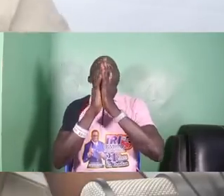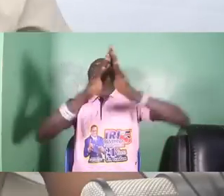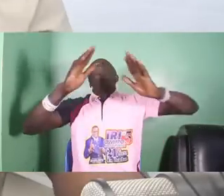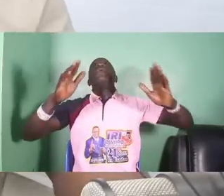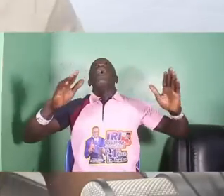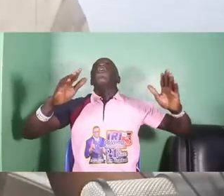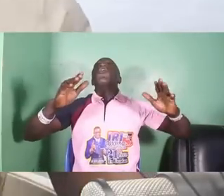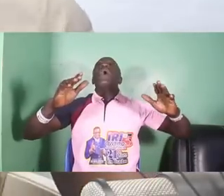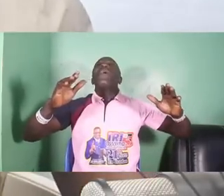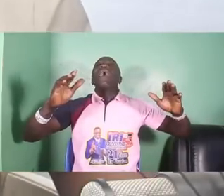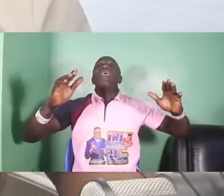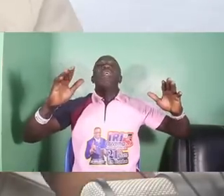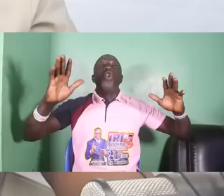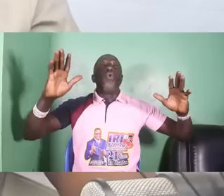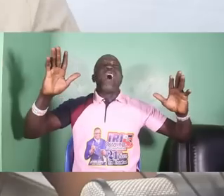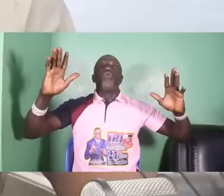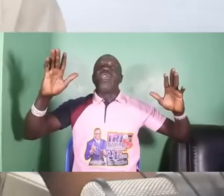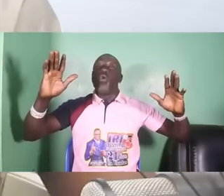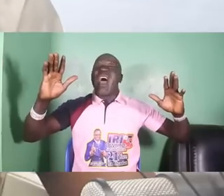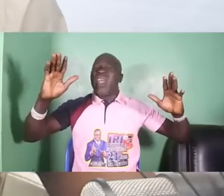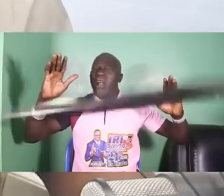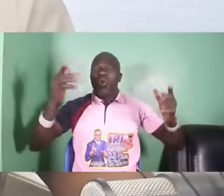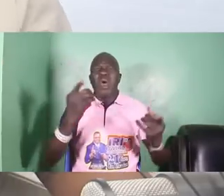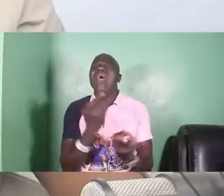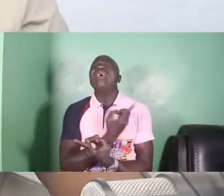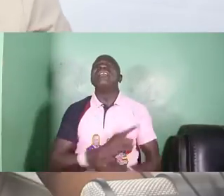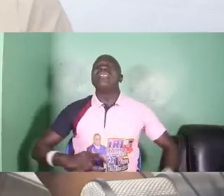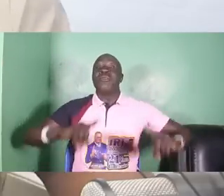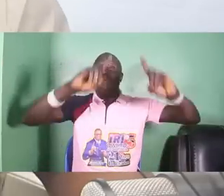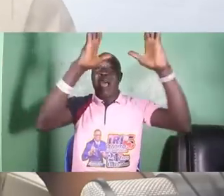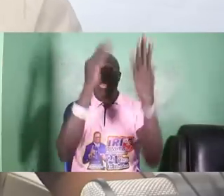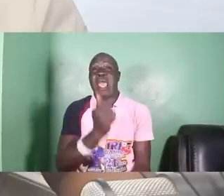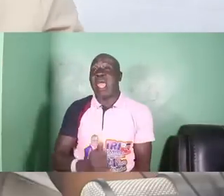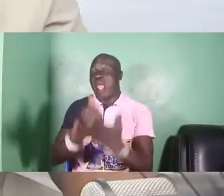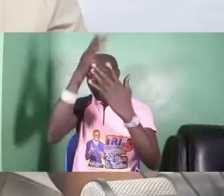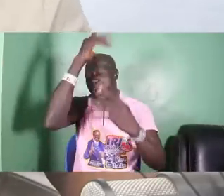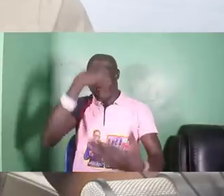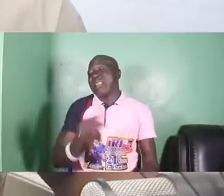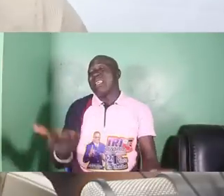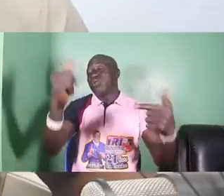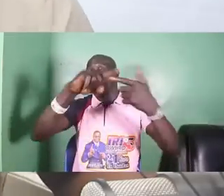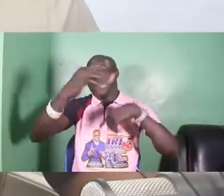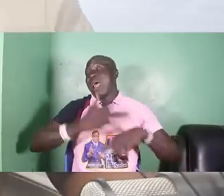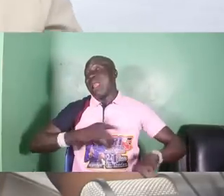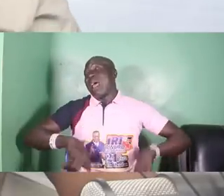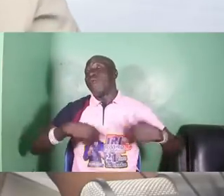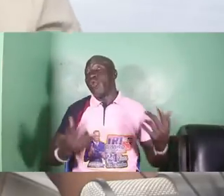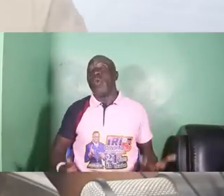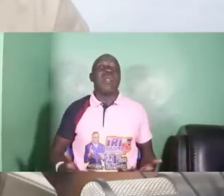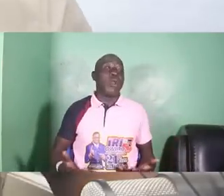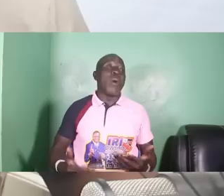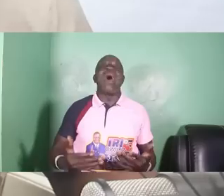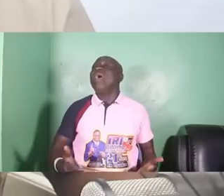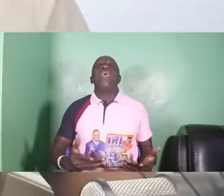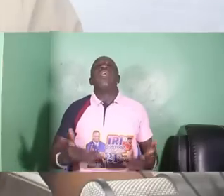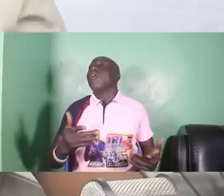ojú jésù Madina Seba Arabina ha ìgbà sábà tó níbi kí n bọ́ ẹ má jà